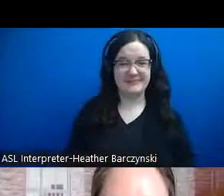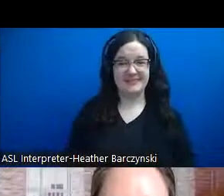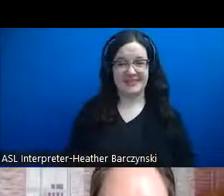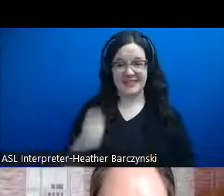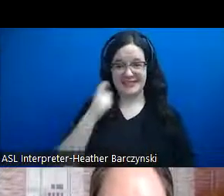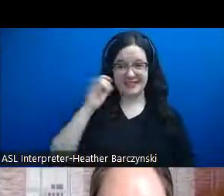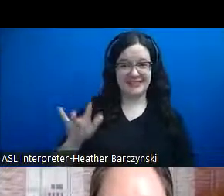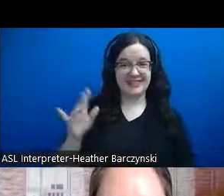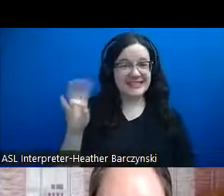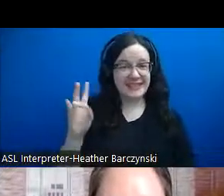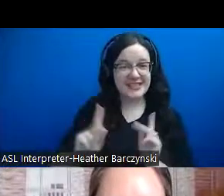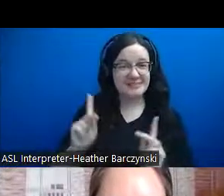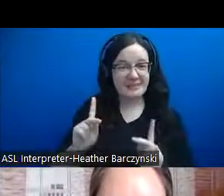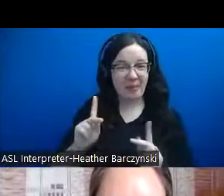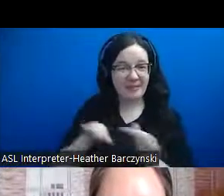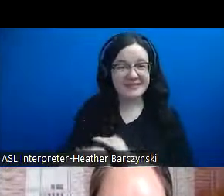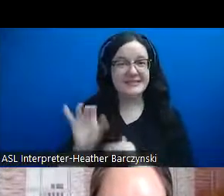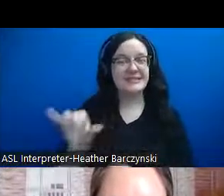people.